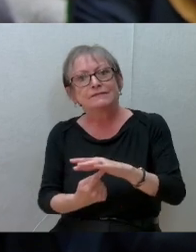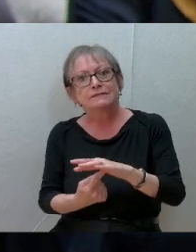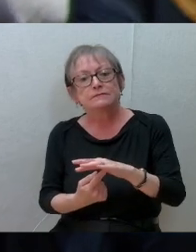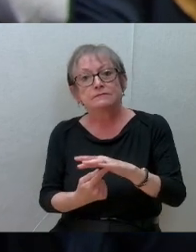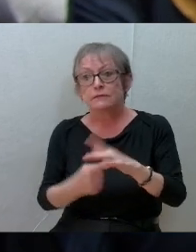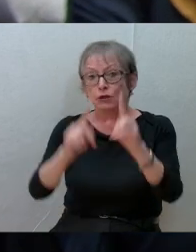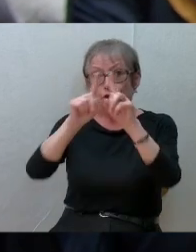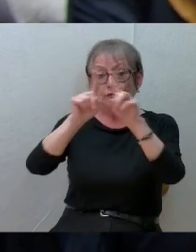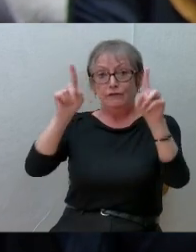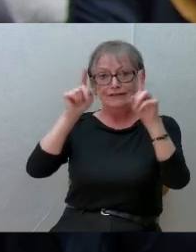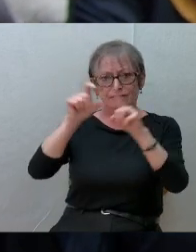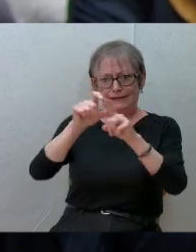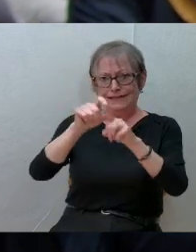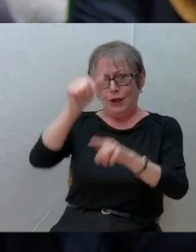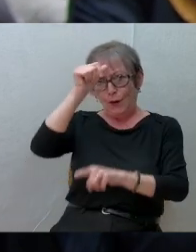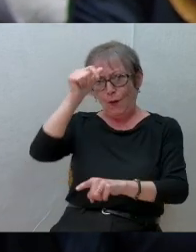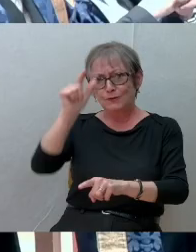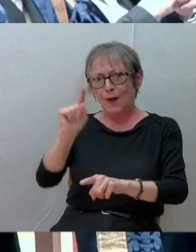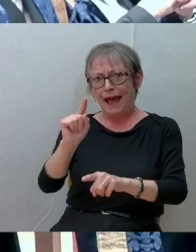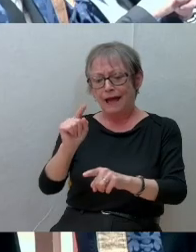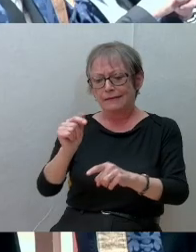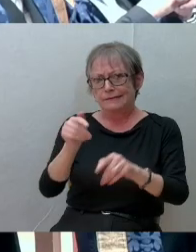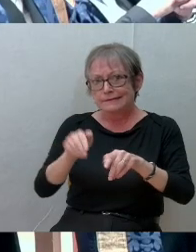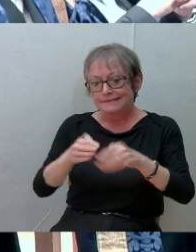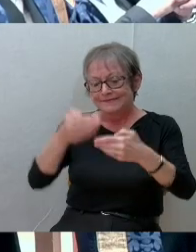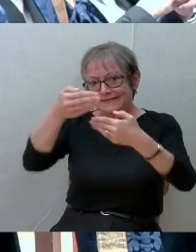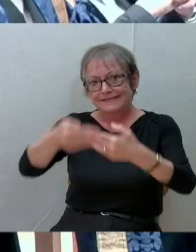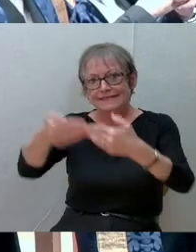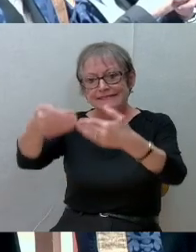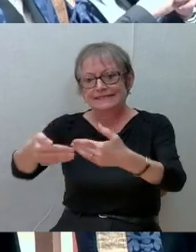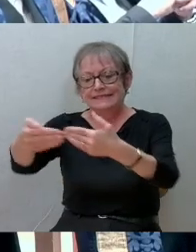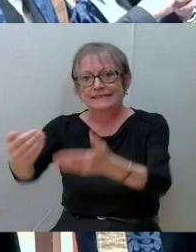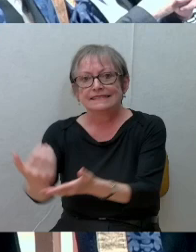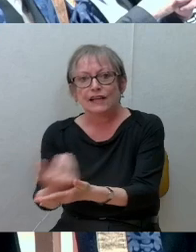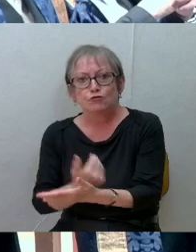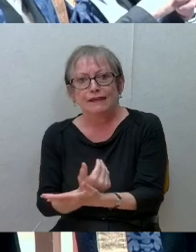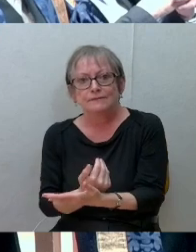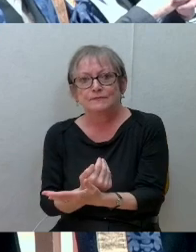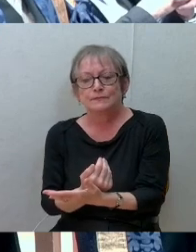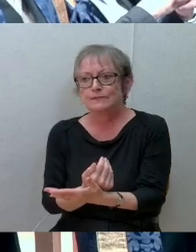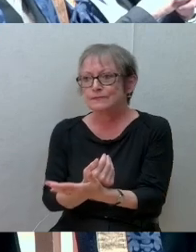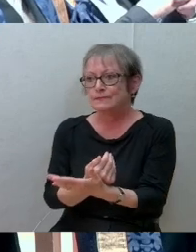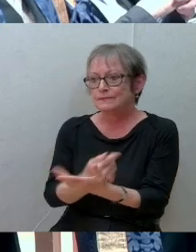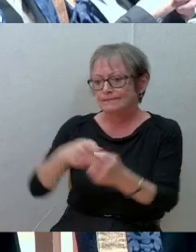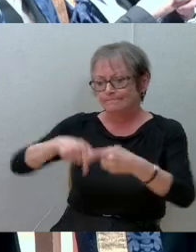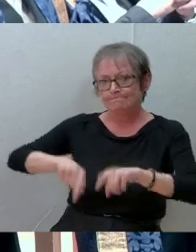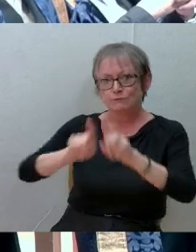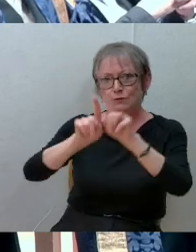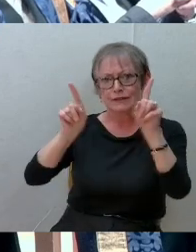the University of Dundee knows where it's heading. It is the University of Sanctuary, and I was proud to provide